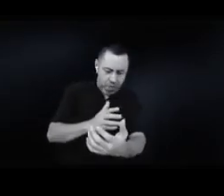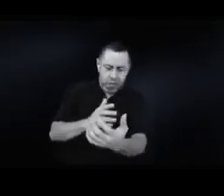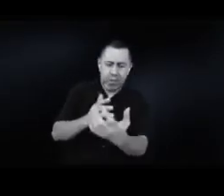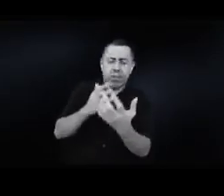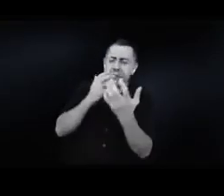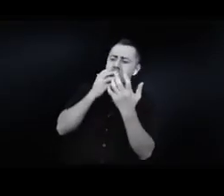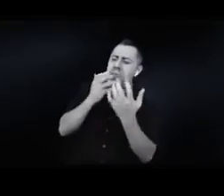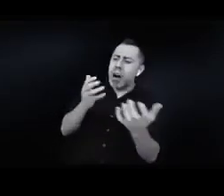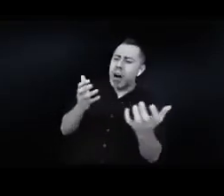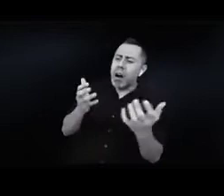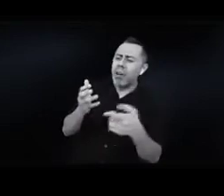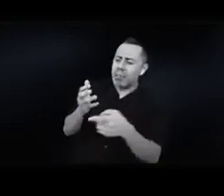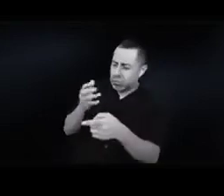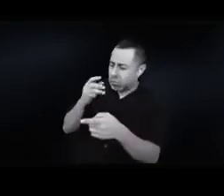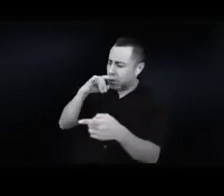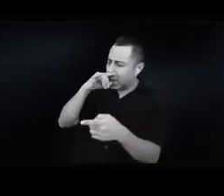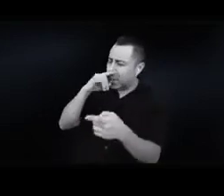sadness?